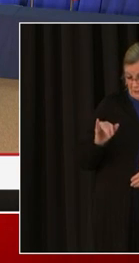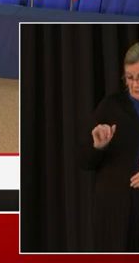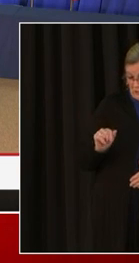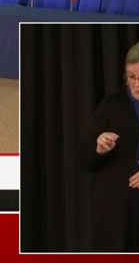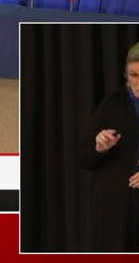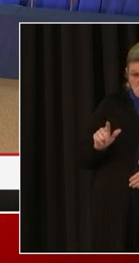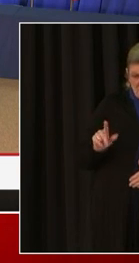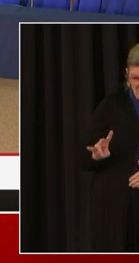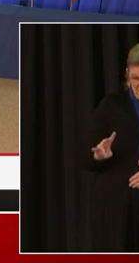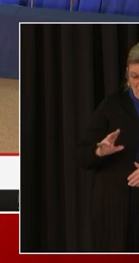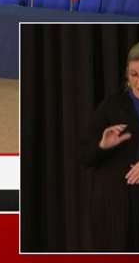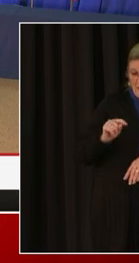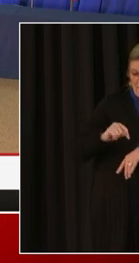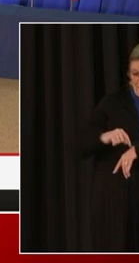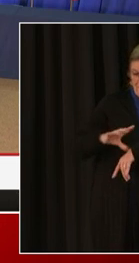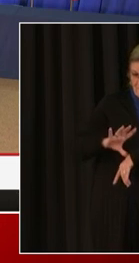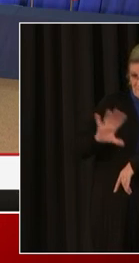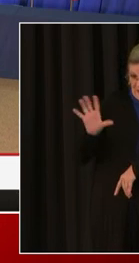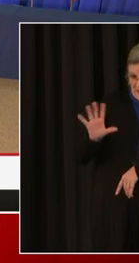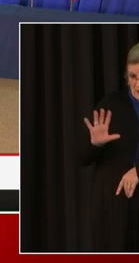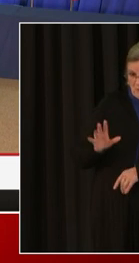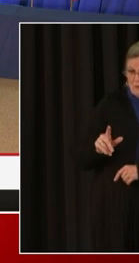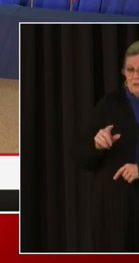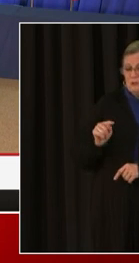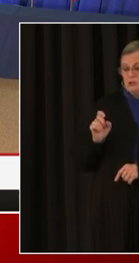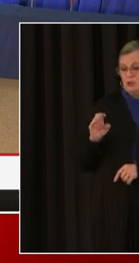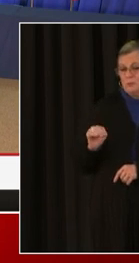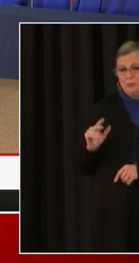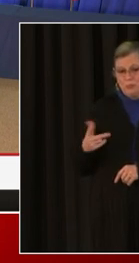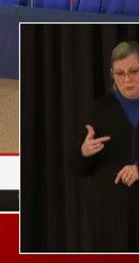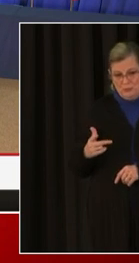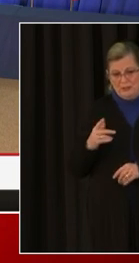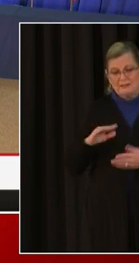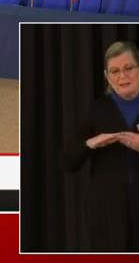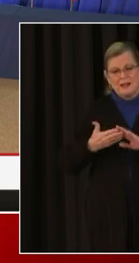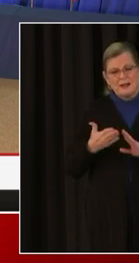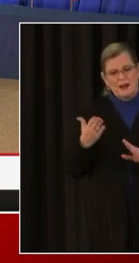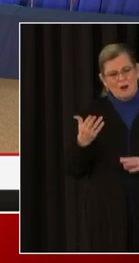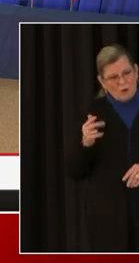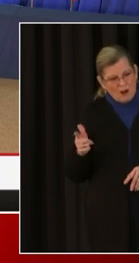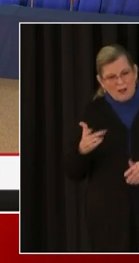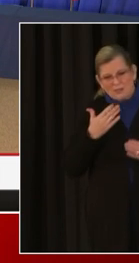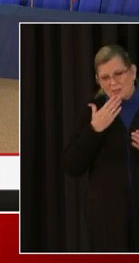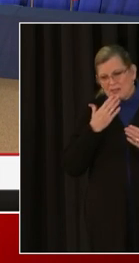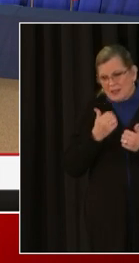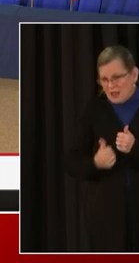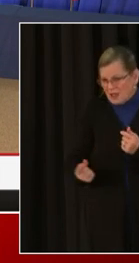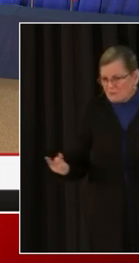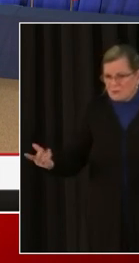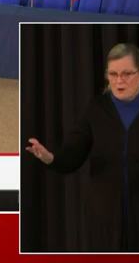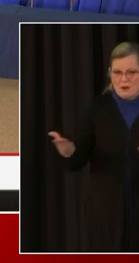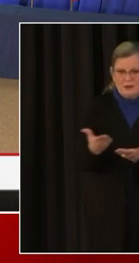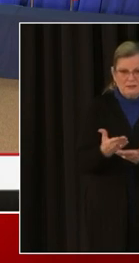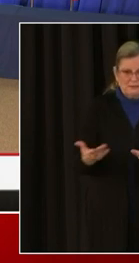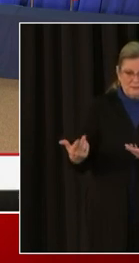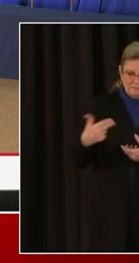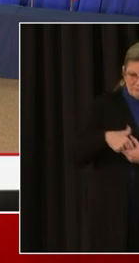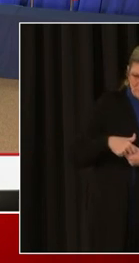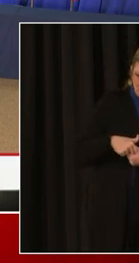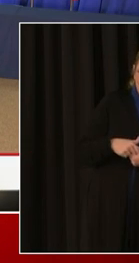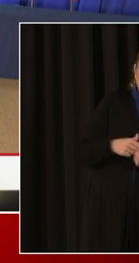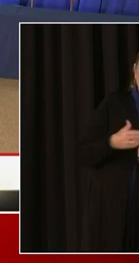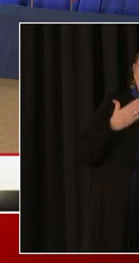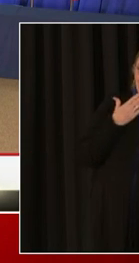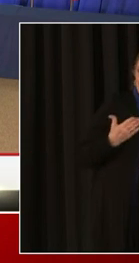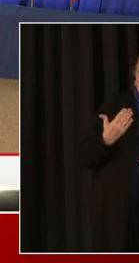5 p.m., we will have our next Term 3 community town hall. I do want to thank everyone for being here with us. And again, that website